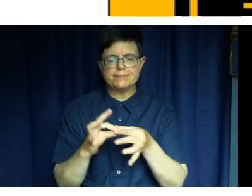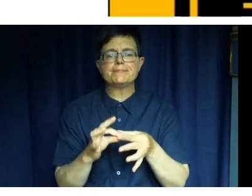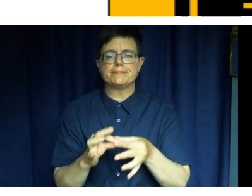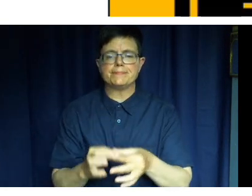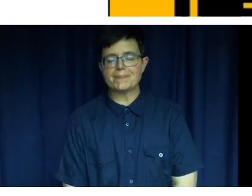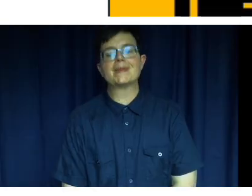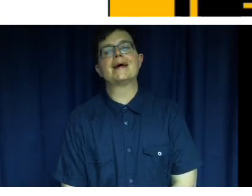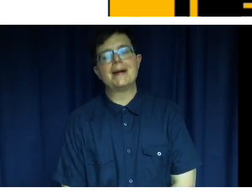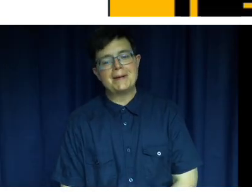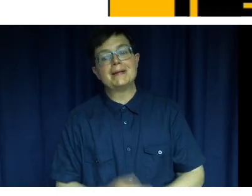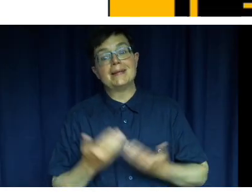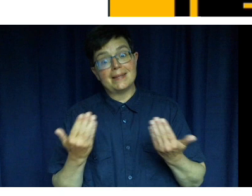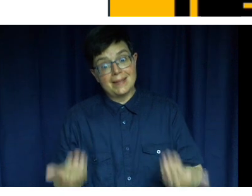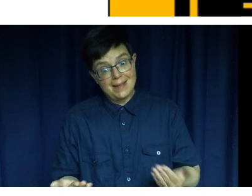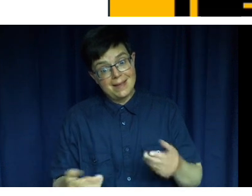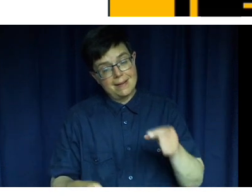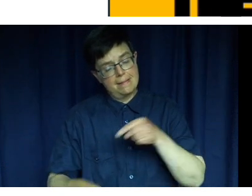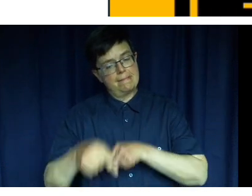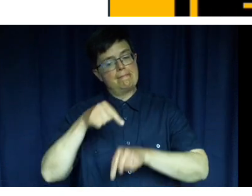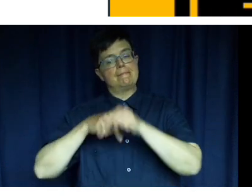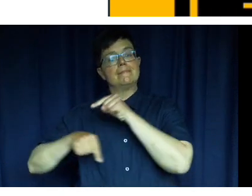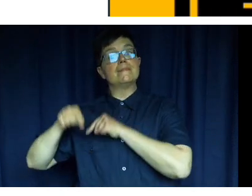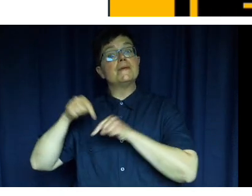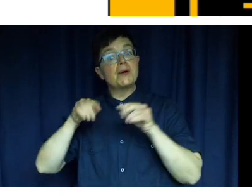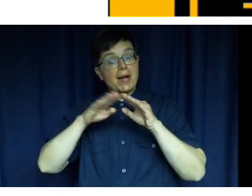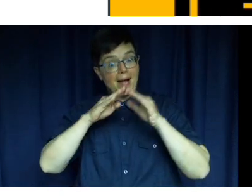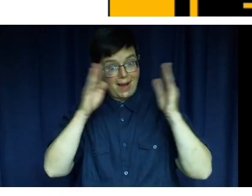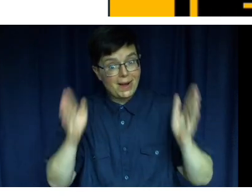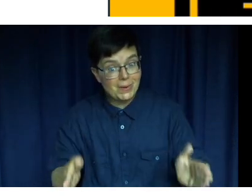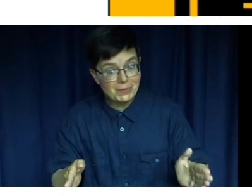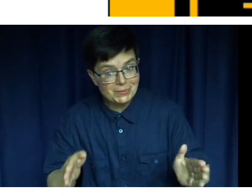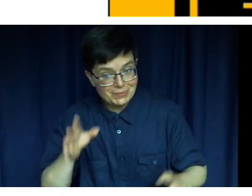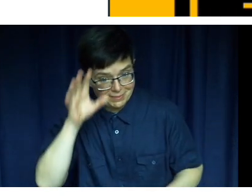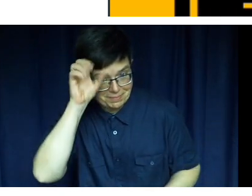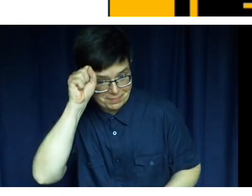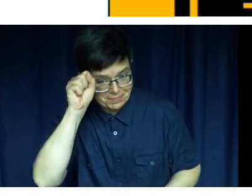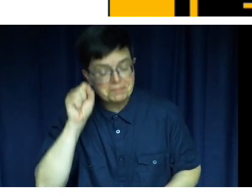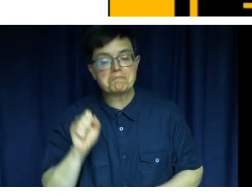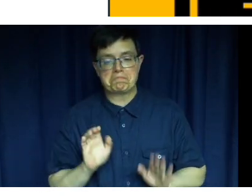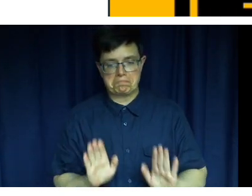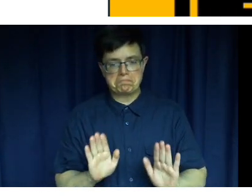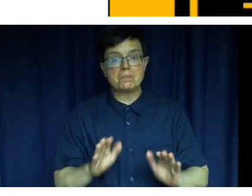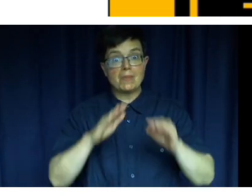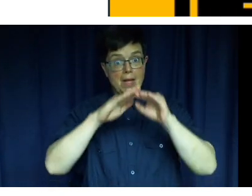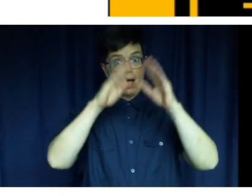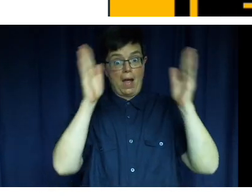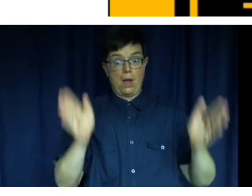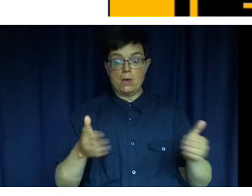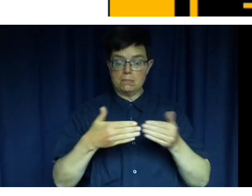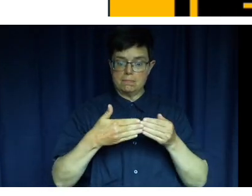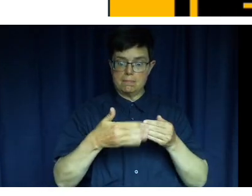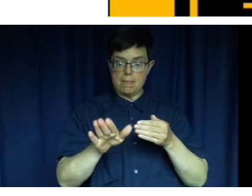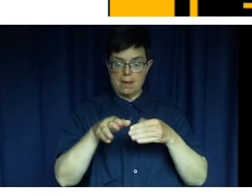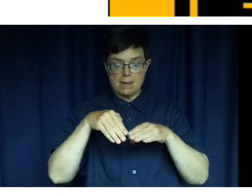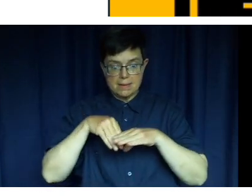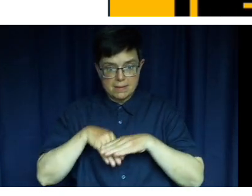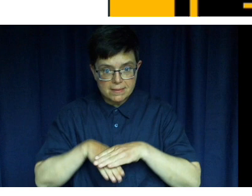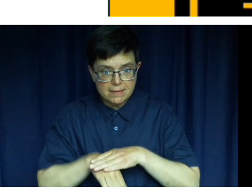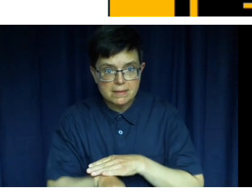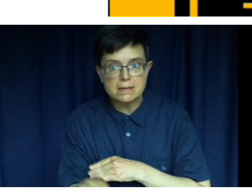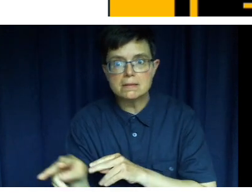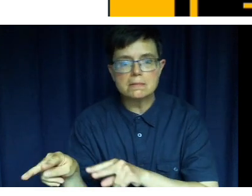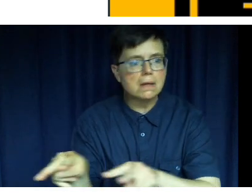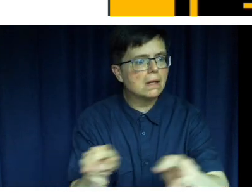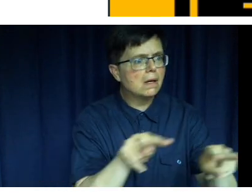Let me get back to my idea of the house. It turns out once you are in the house, you realize it has different